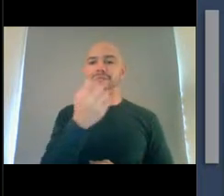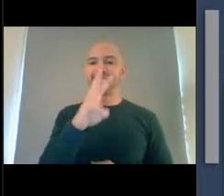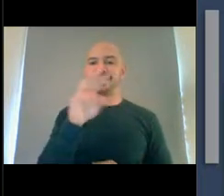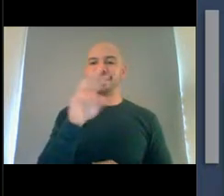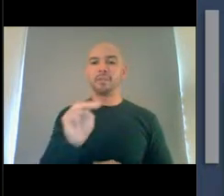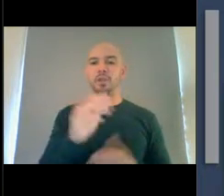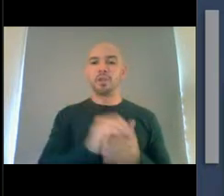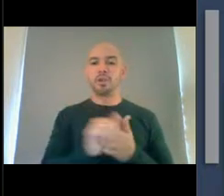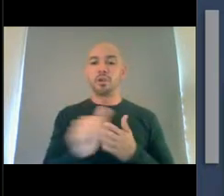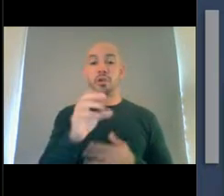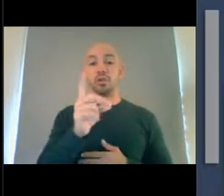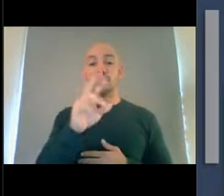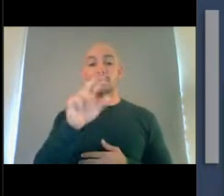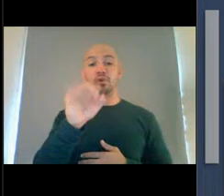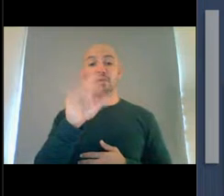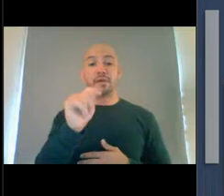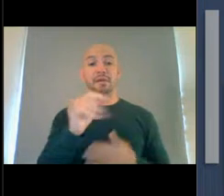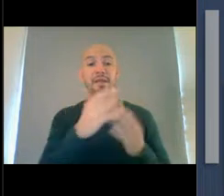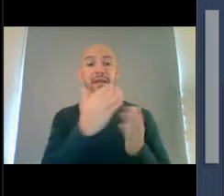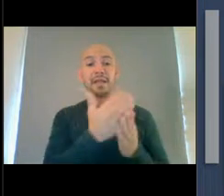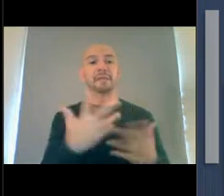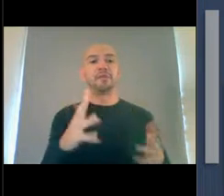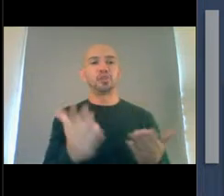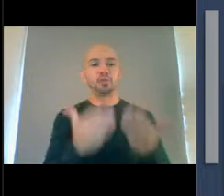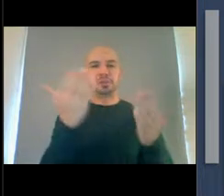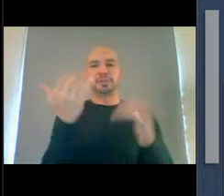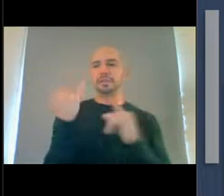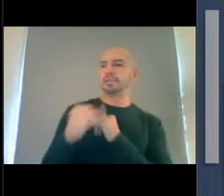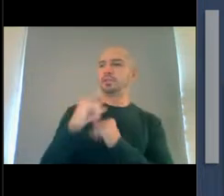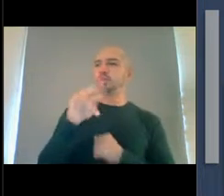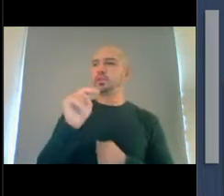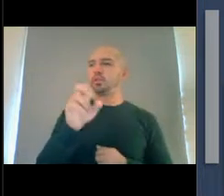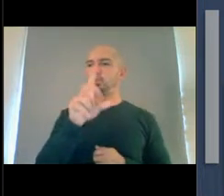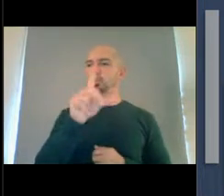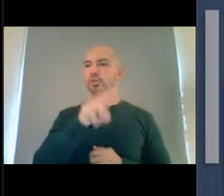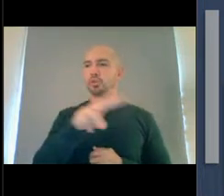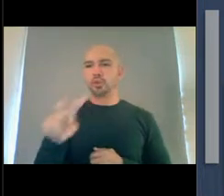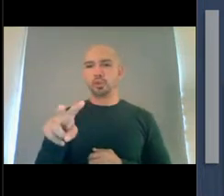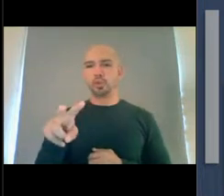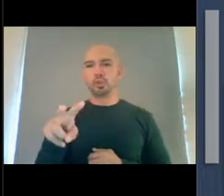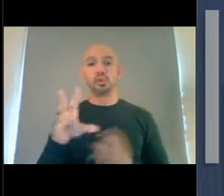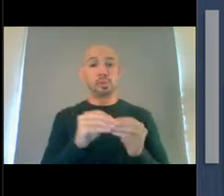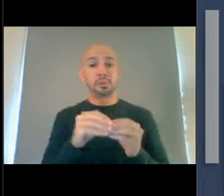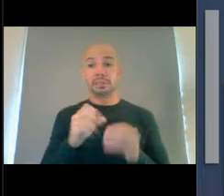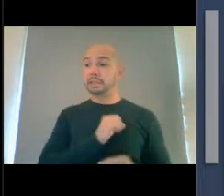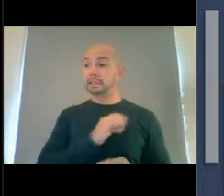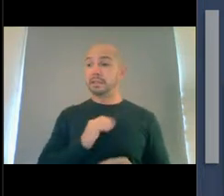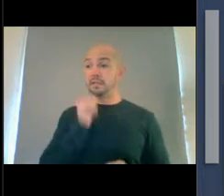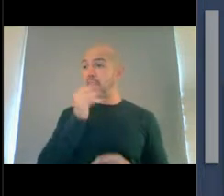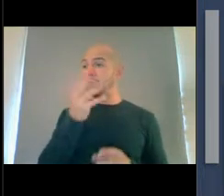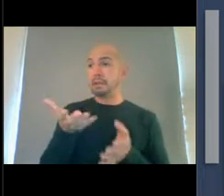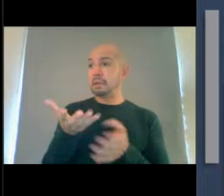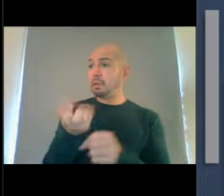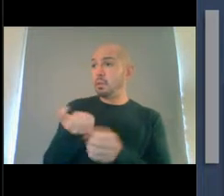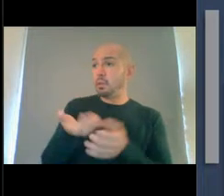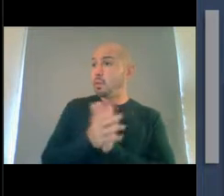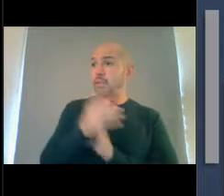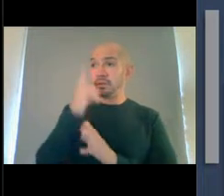presented at the june 2022 commission meeting and staff did not receive requests for modifications